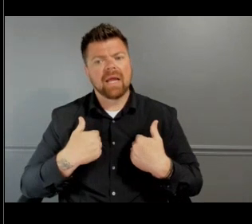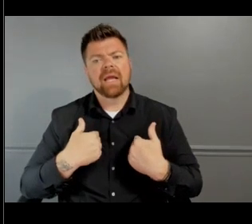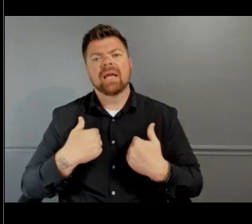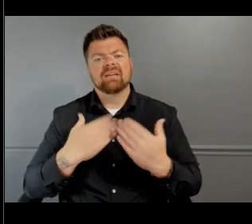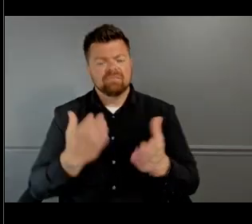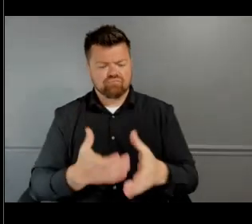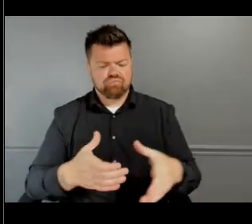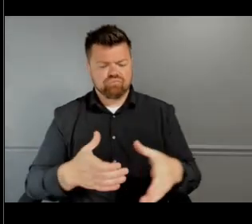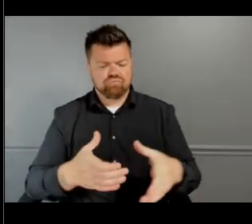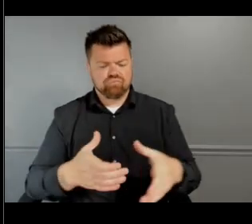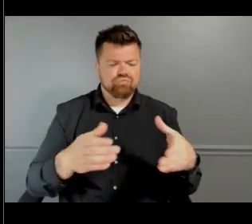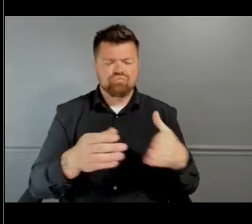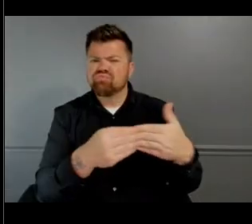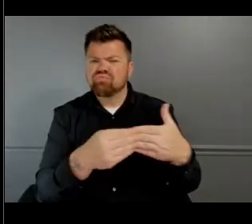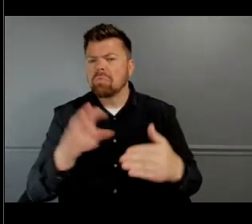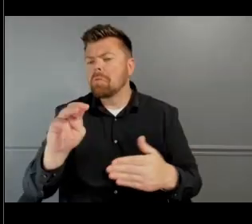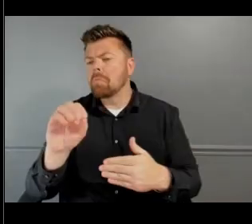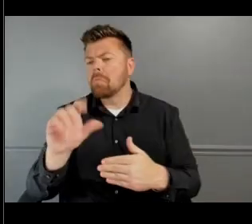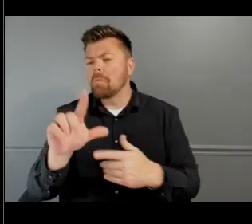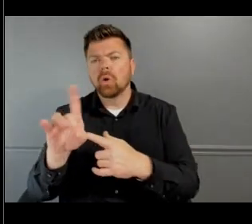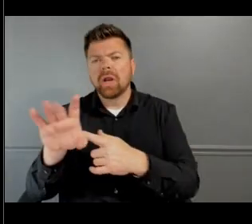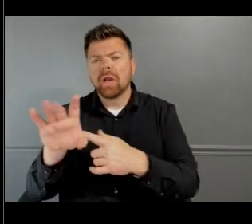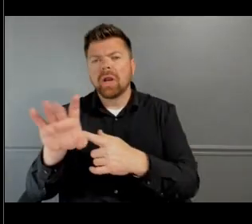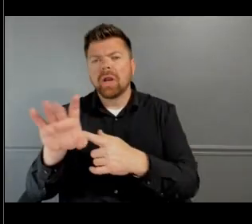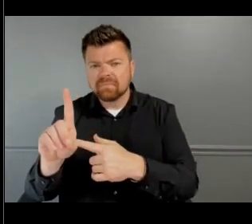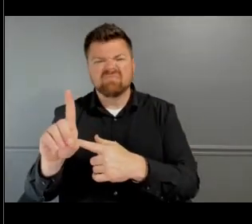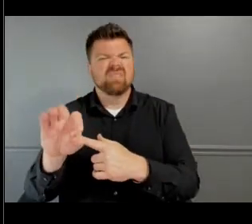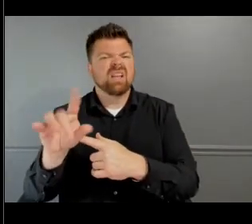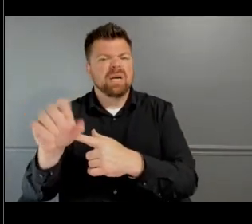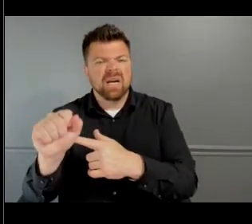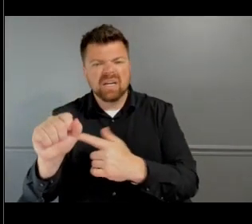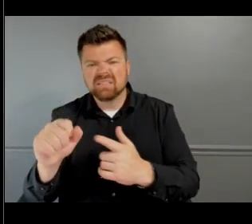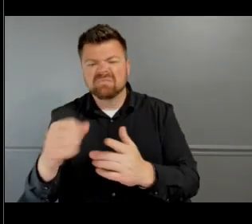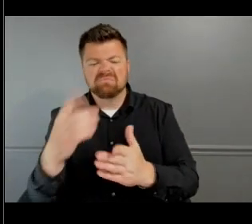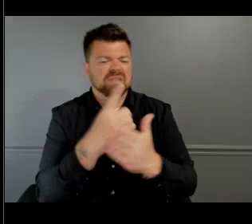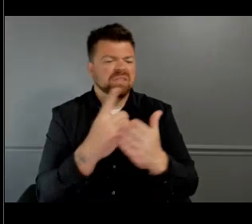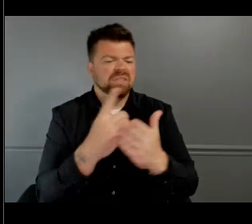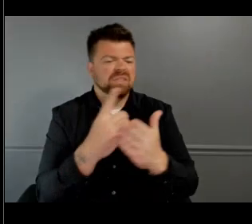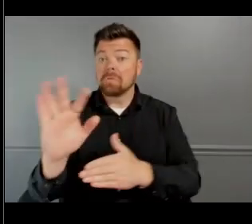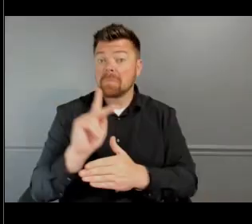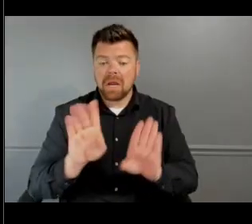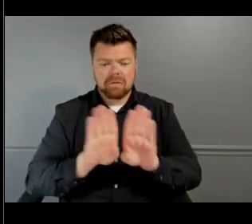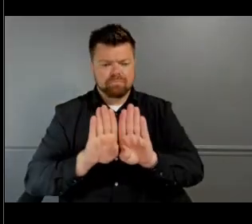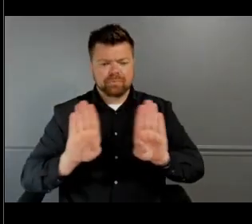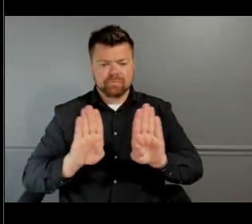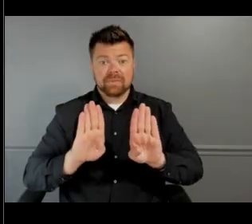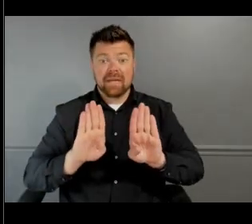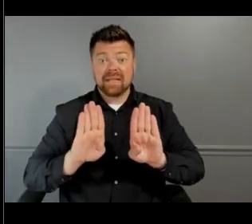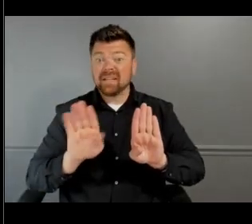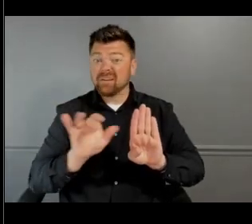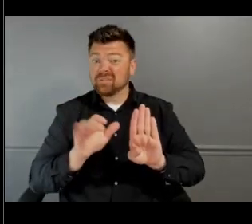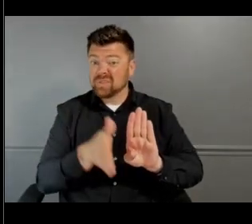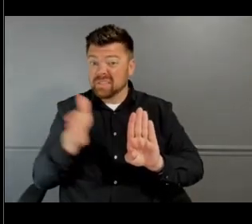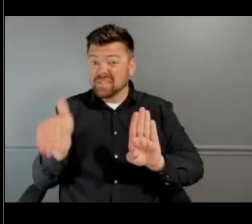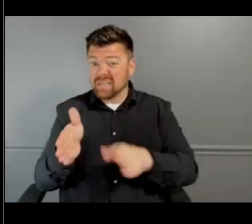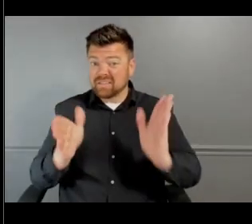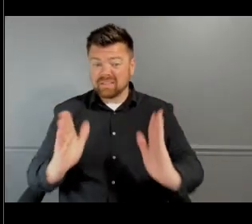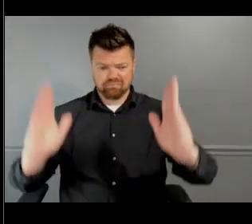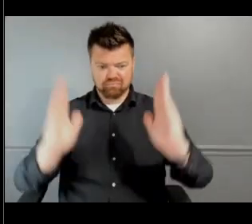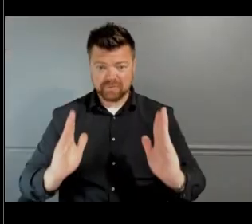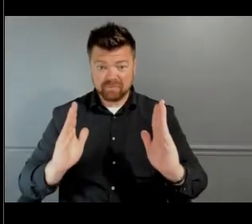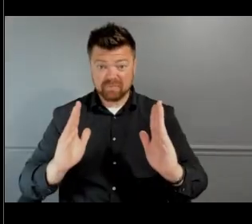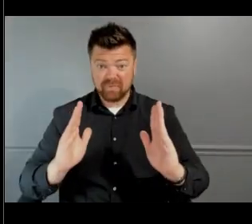elements along the back and the side walls that impede the installation of grab bars. For